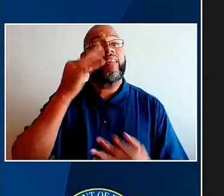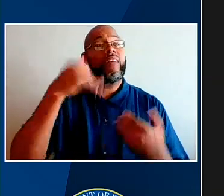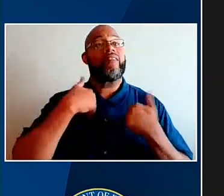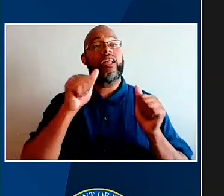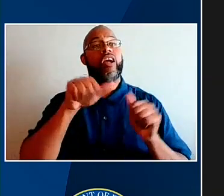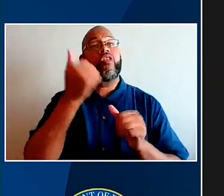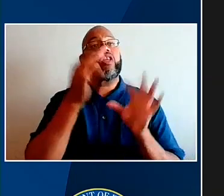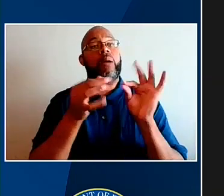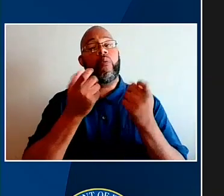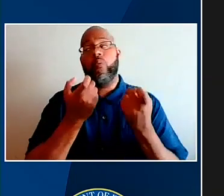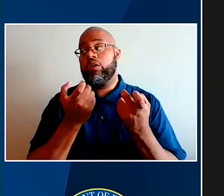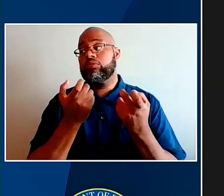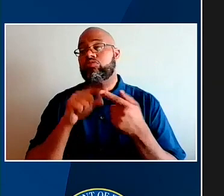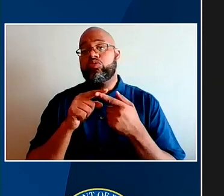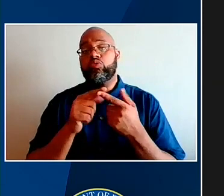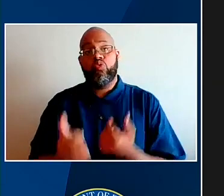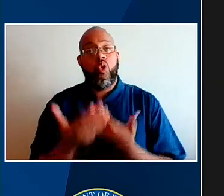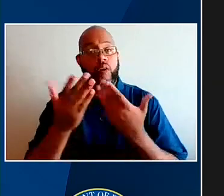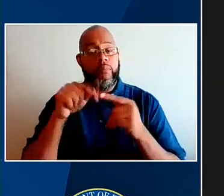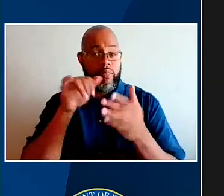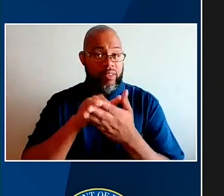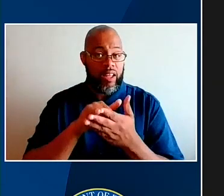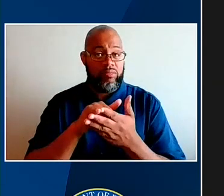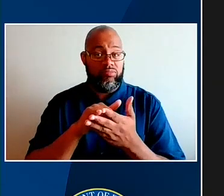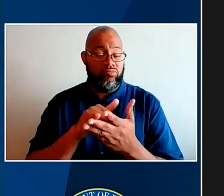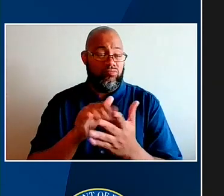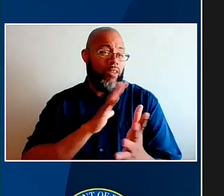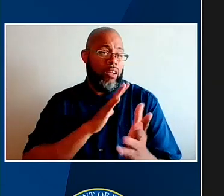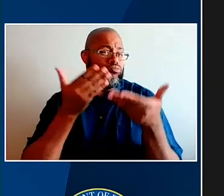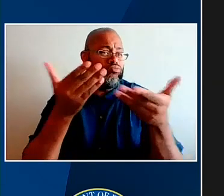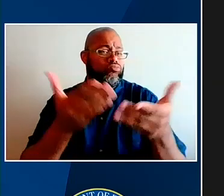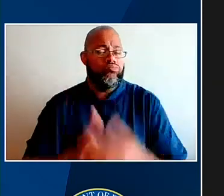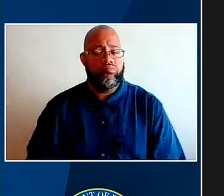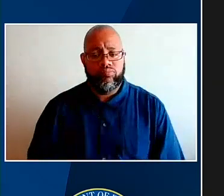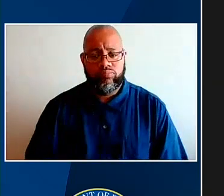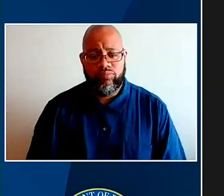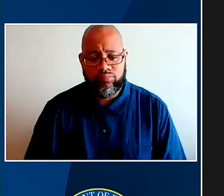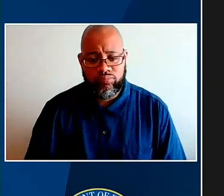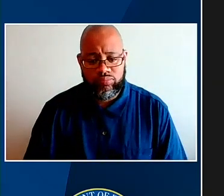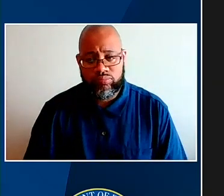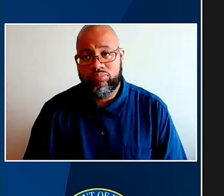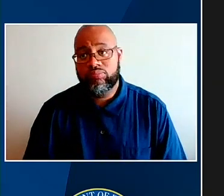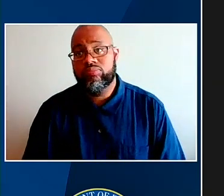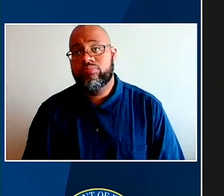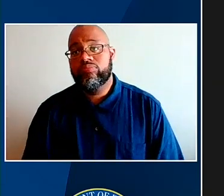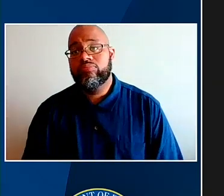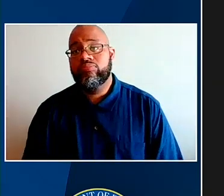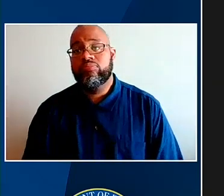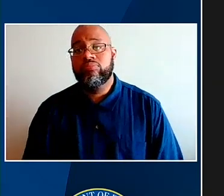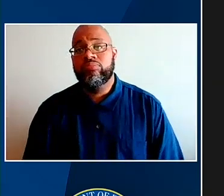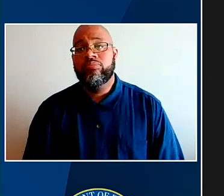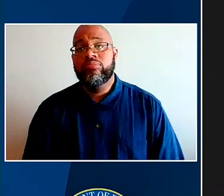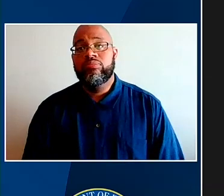comments they want to offer about that, please do. Thanks for all the consideration.